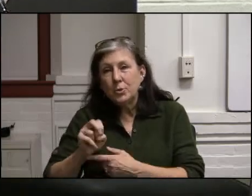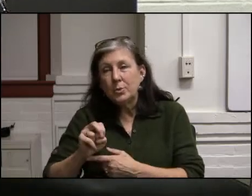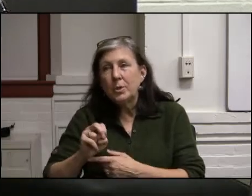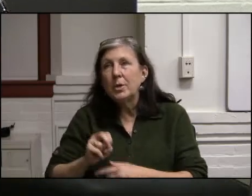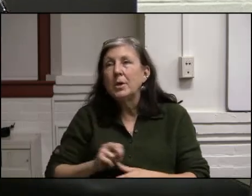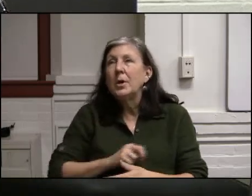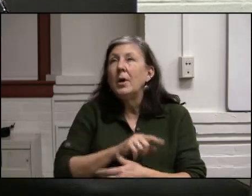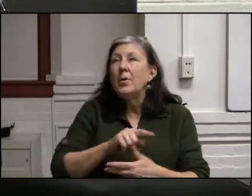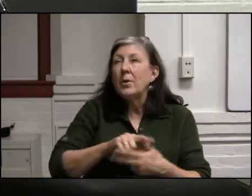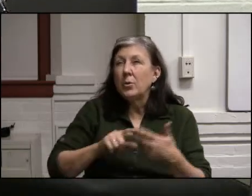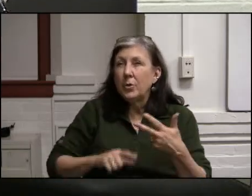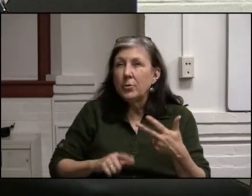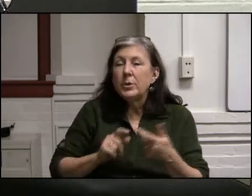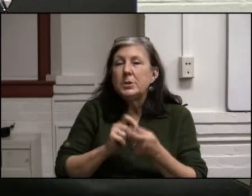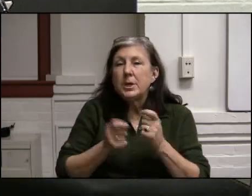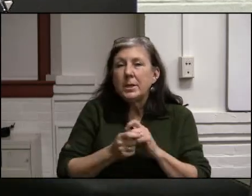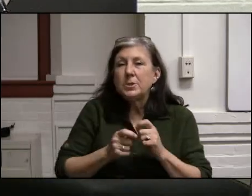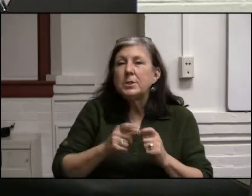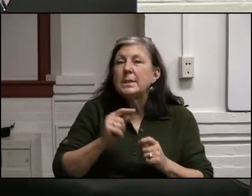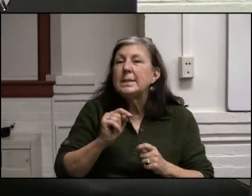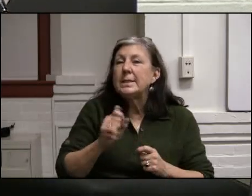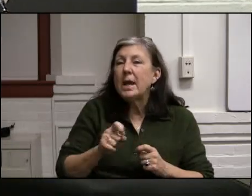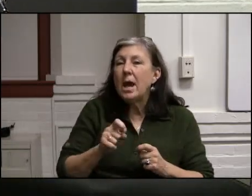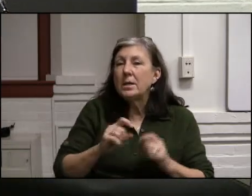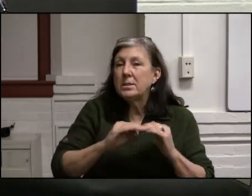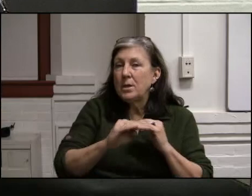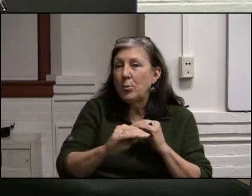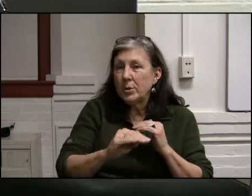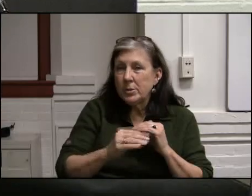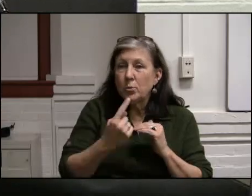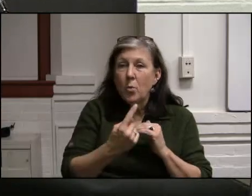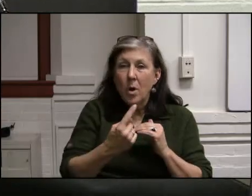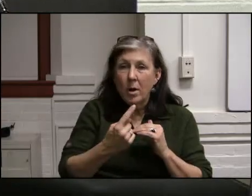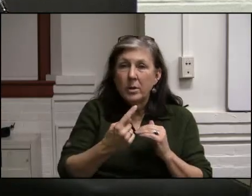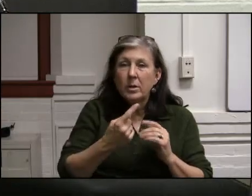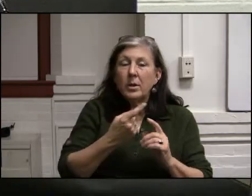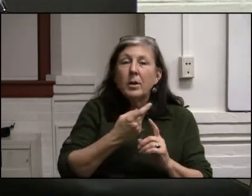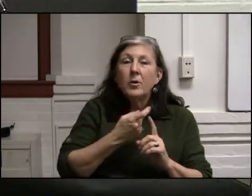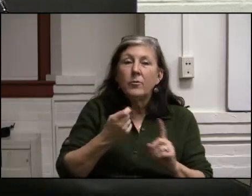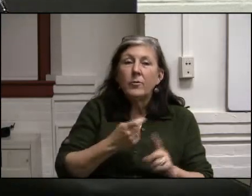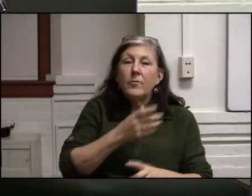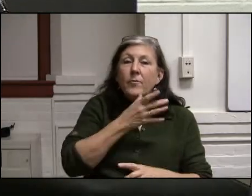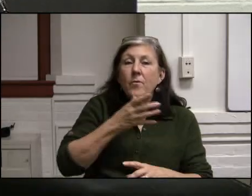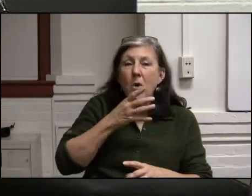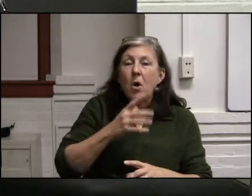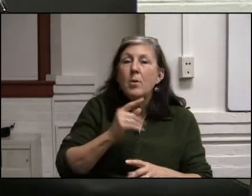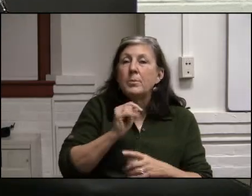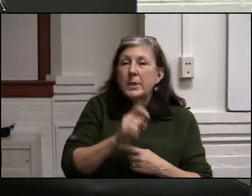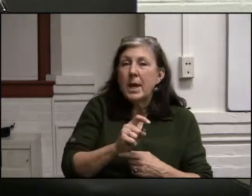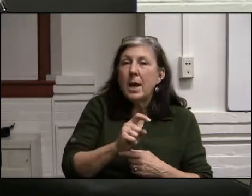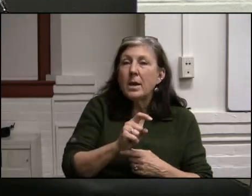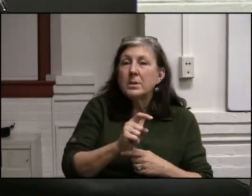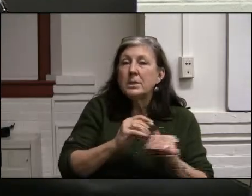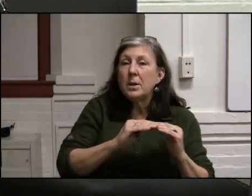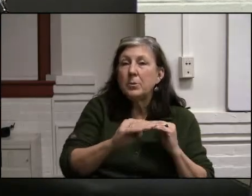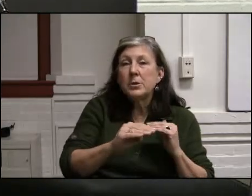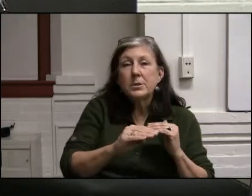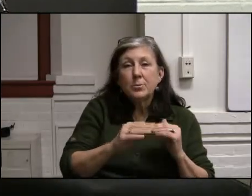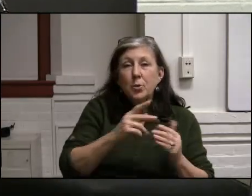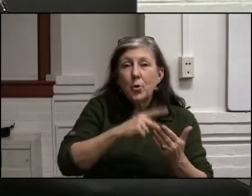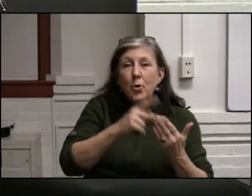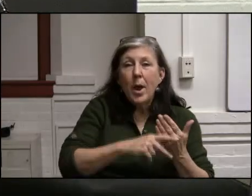tax stabilization. 1 participant in the farm tax stabilization program didn't